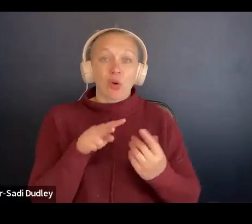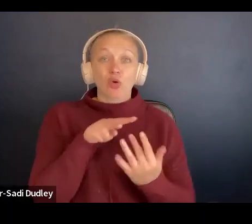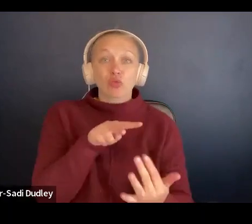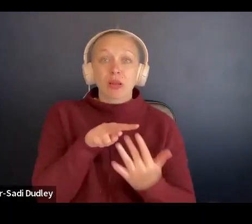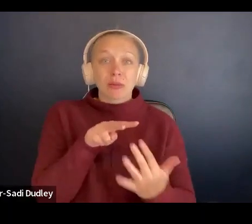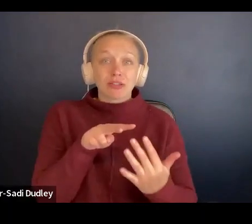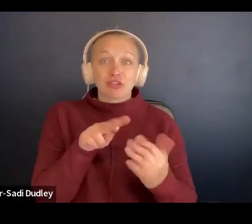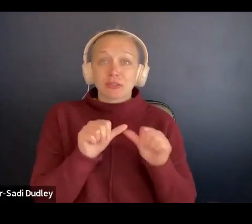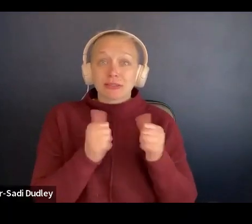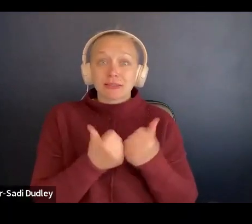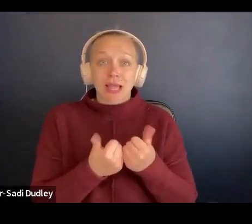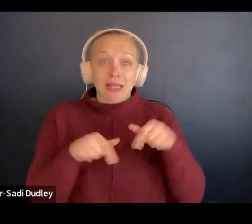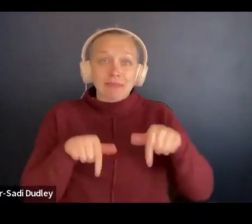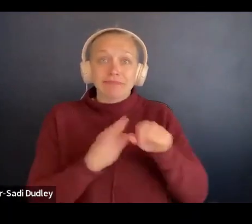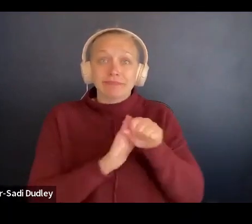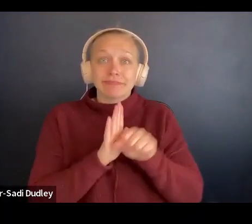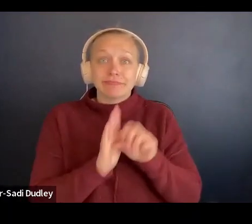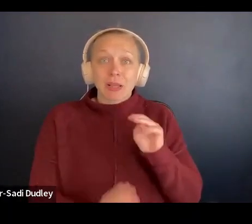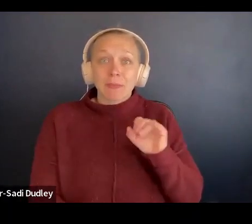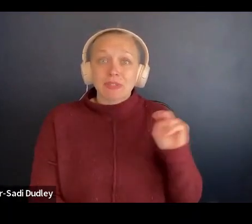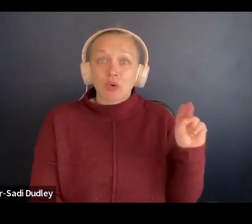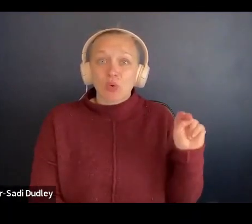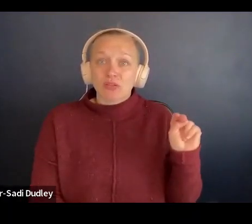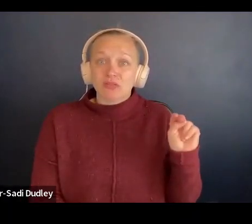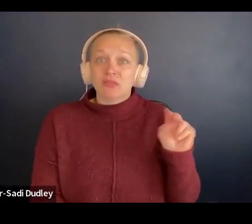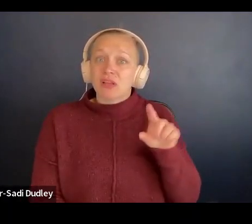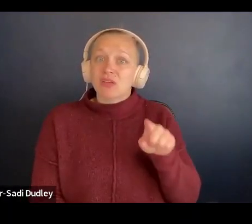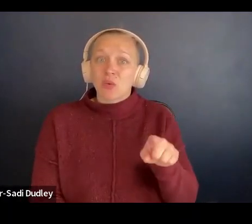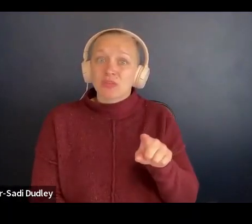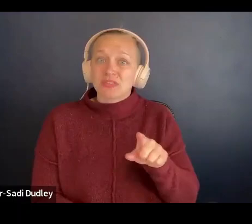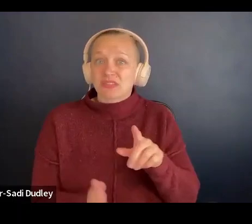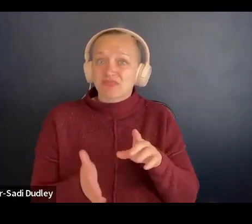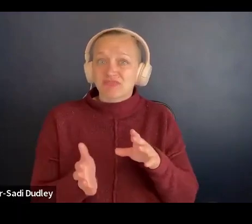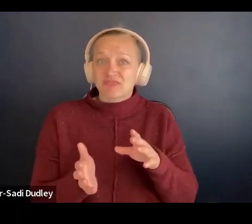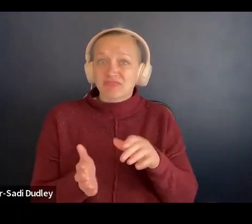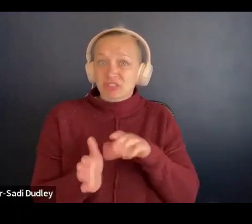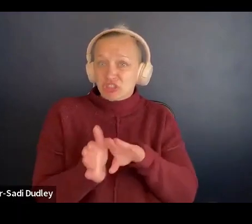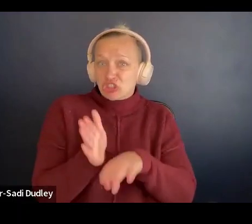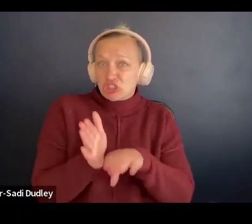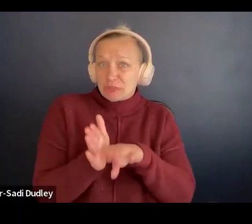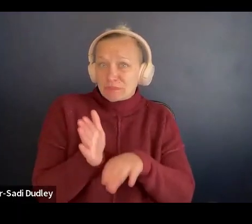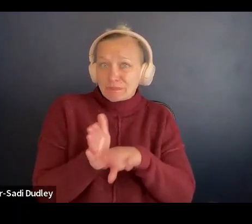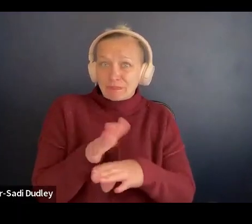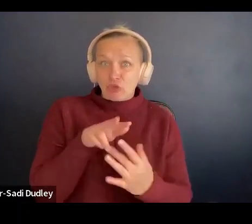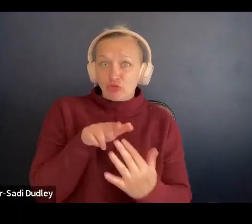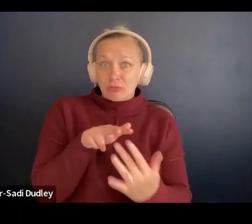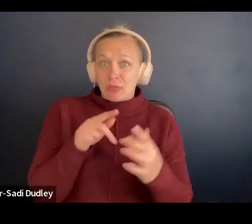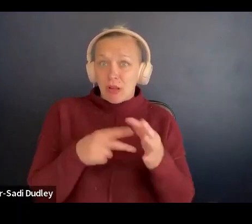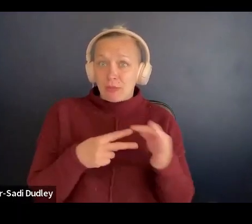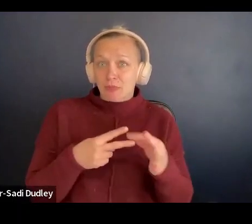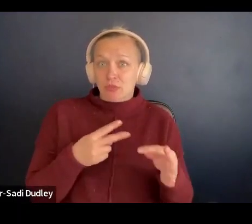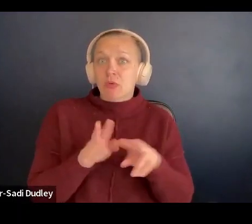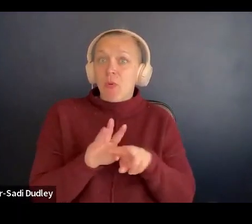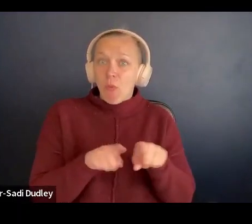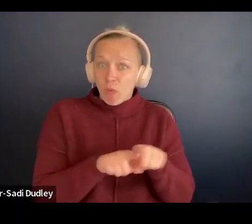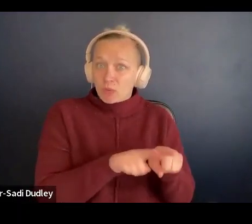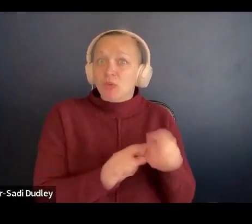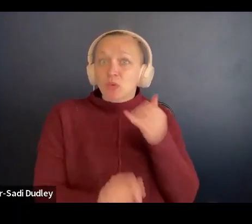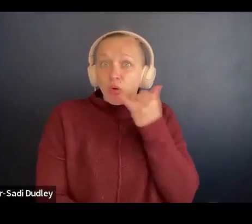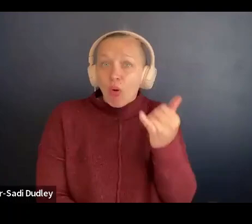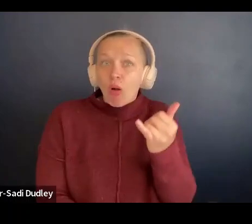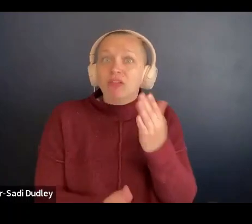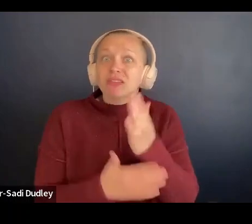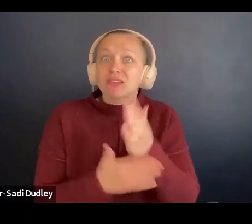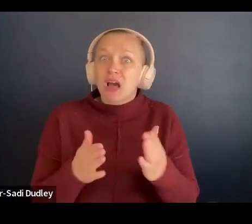of Minnesota. Those are inexpensive cremation options. I would call there, and also they have consultants who will come to your